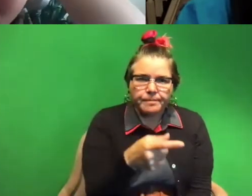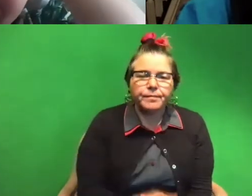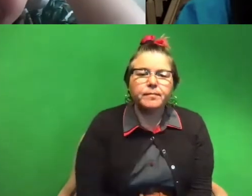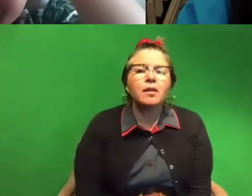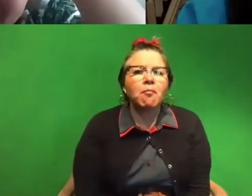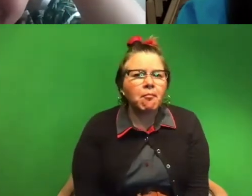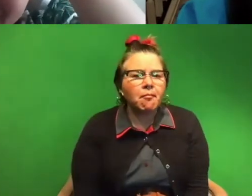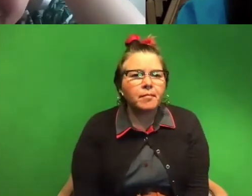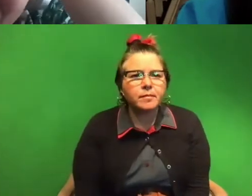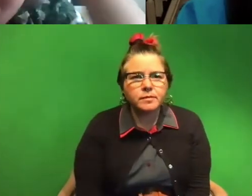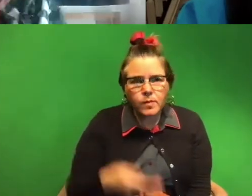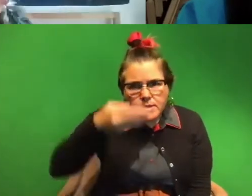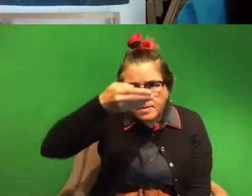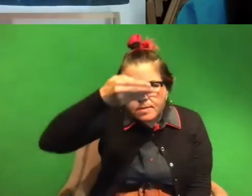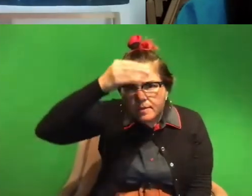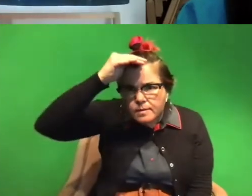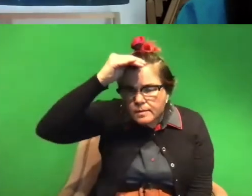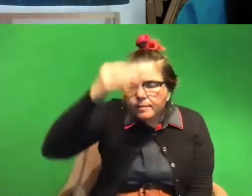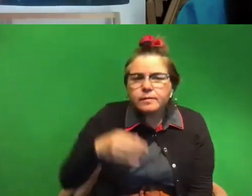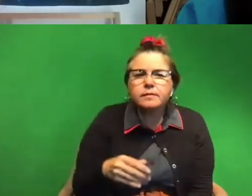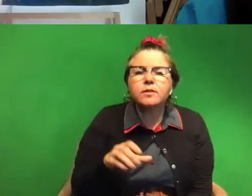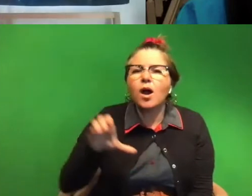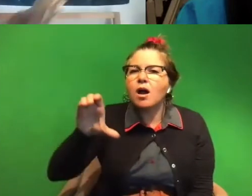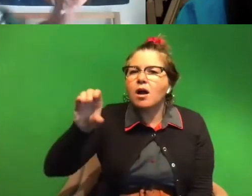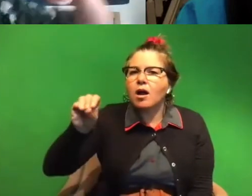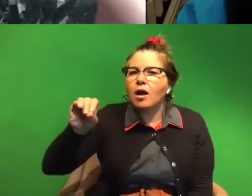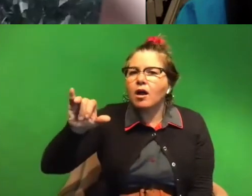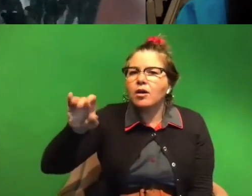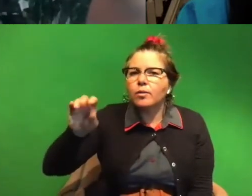prominent forehead here, so a coyote.